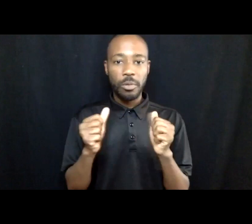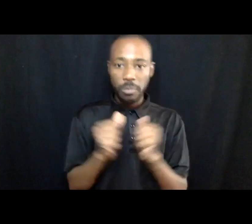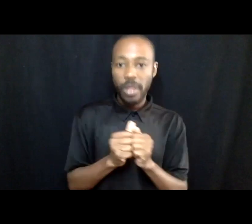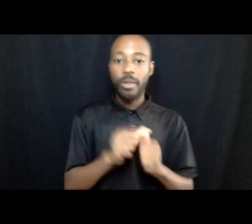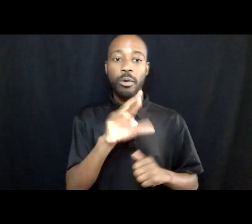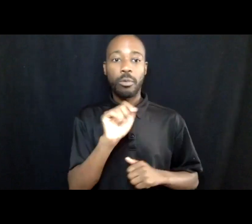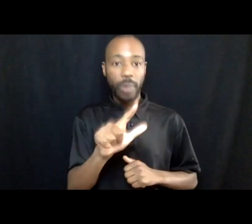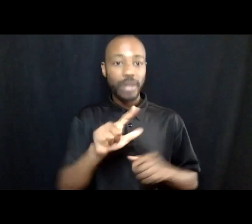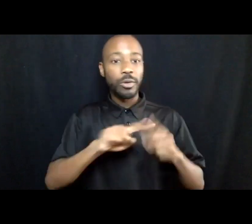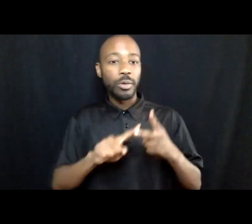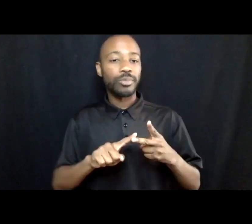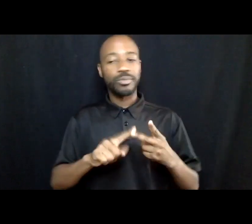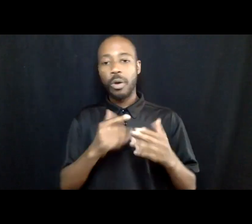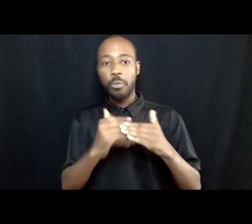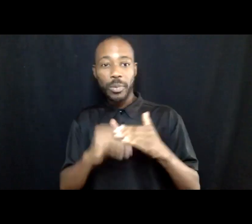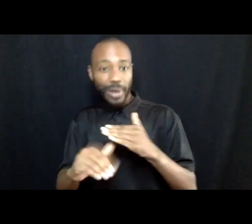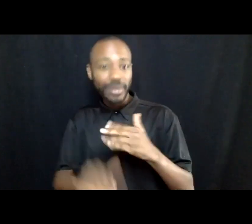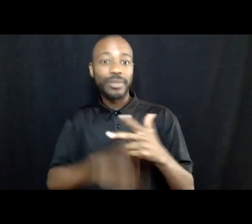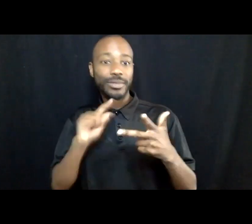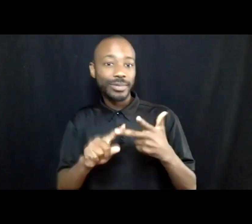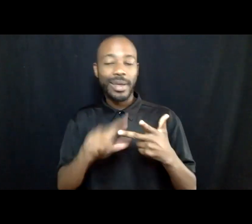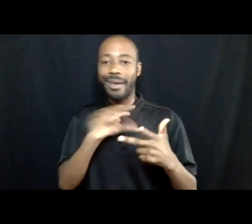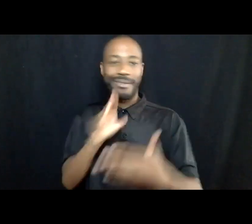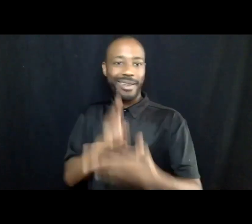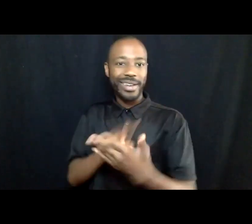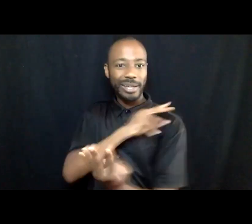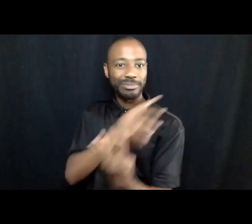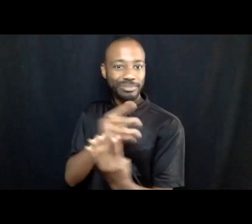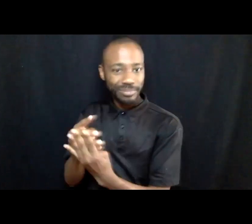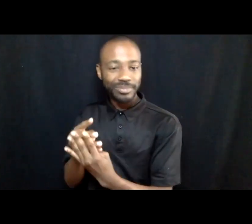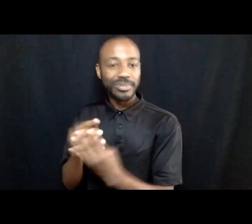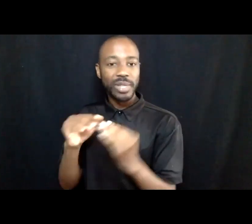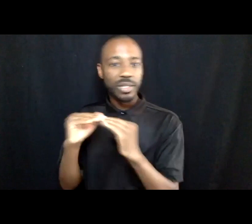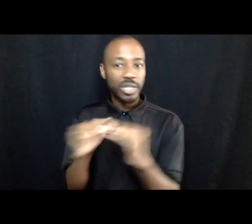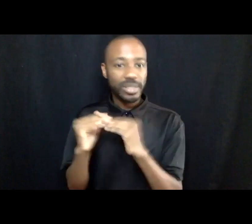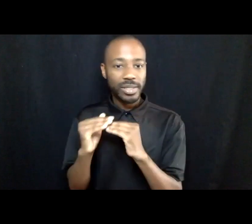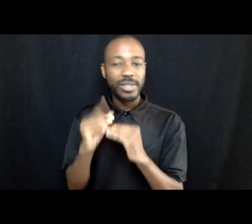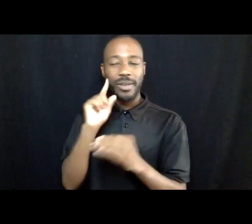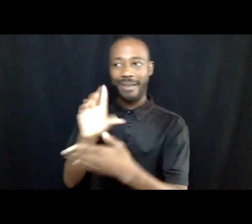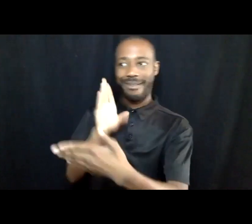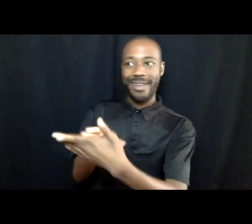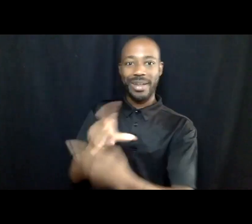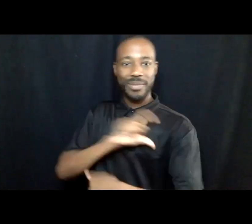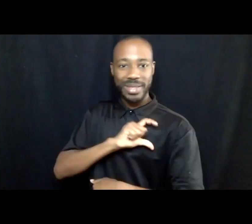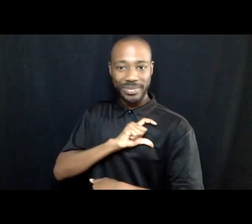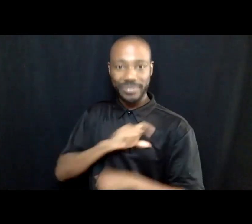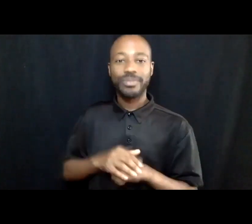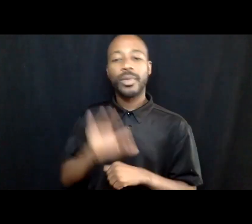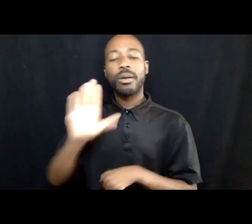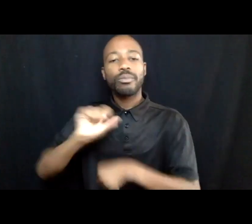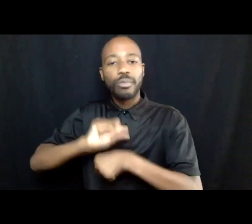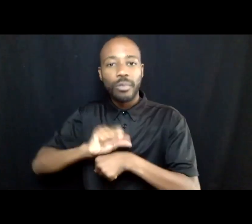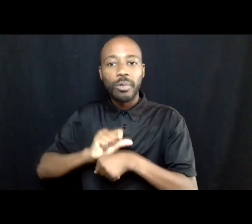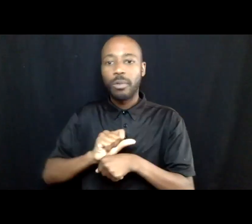justice, and anti-carcerality to build alternatives to police and policing. This work has included spearheading a successful